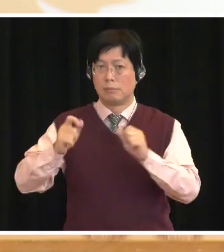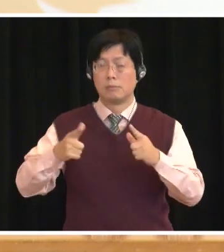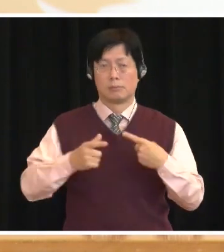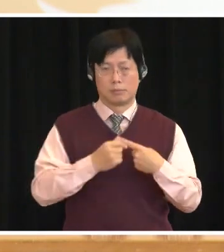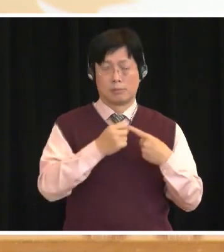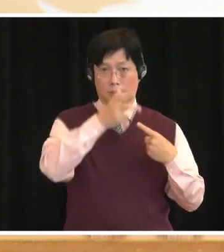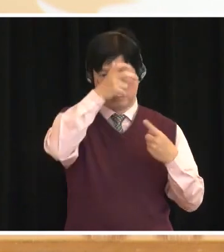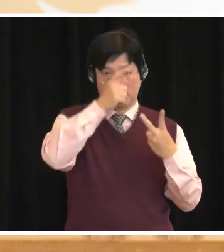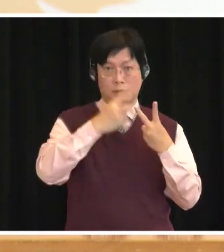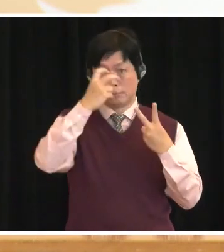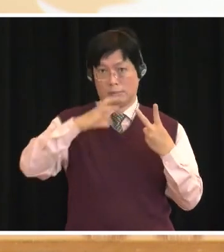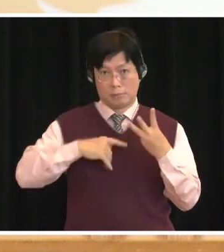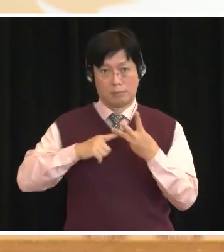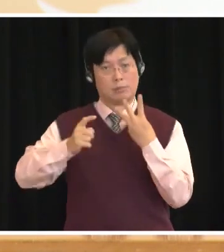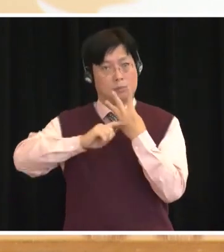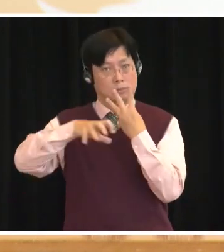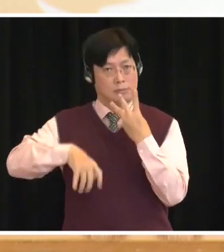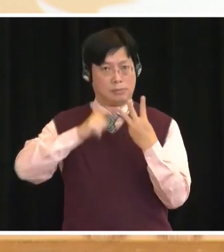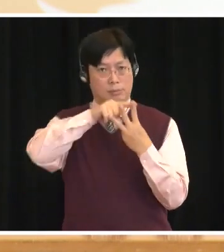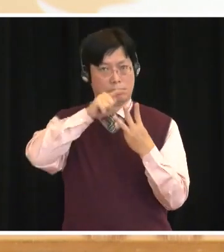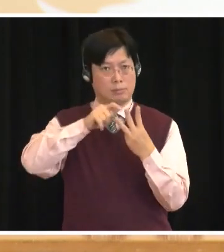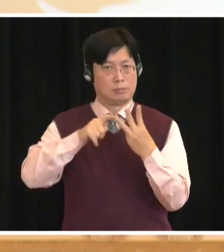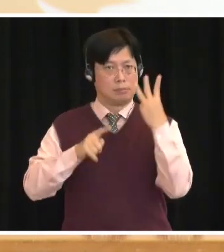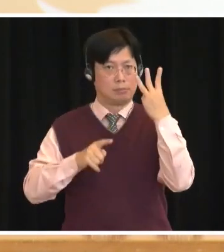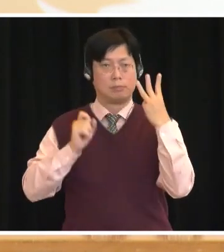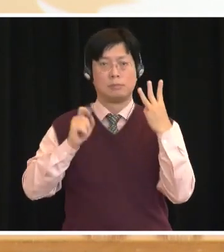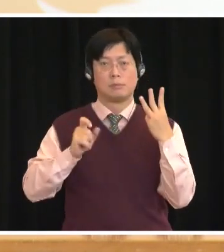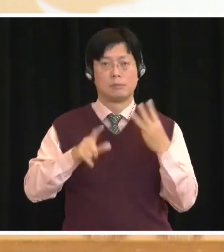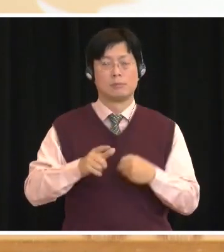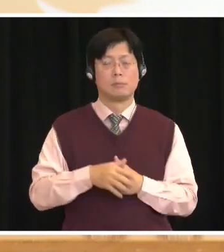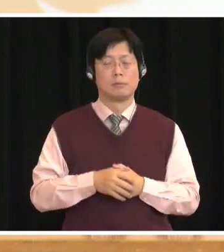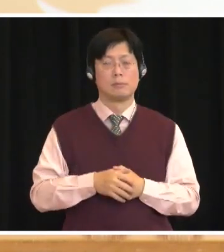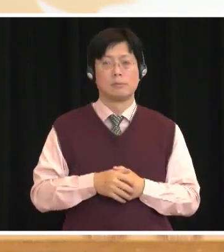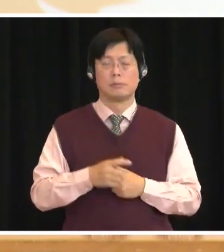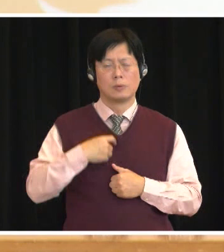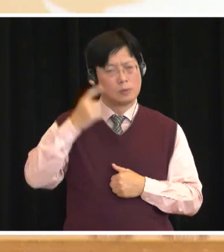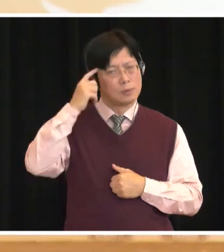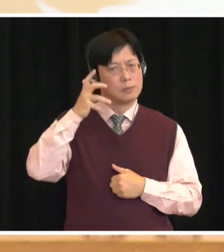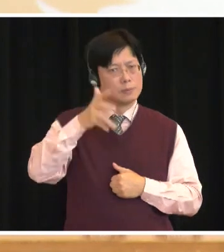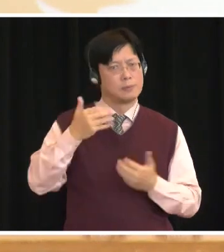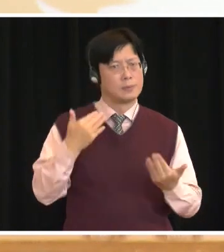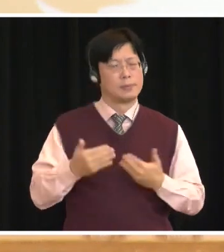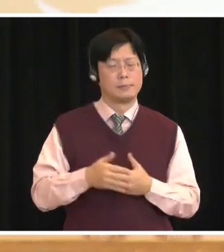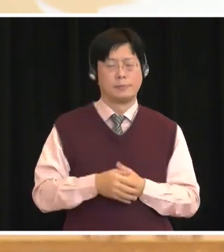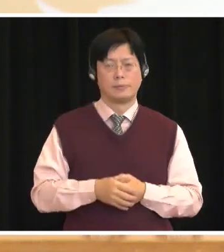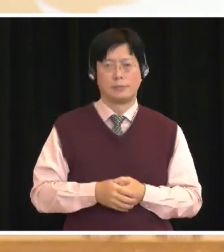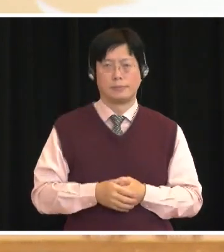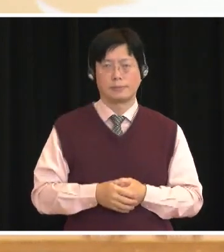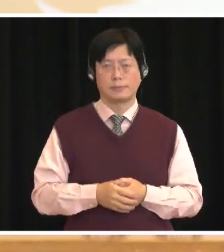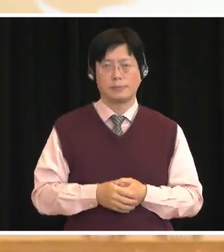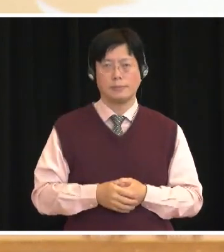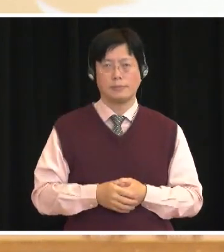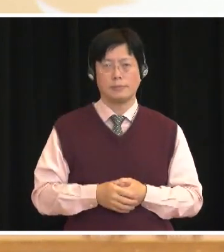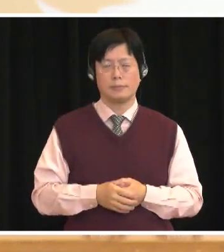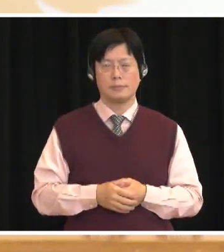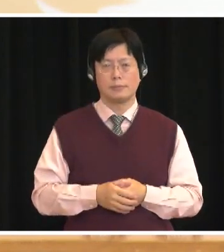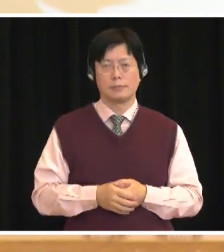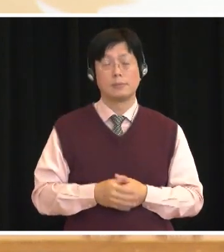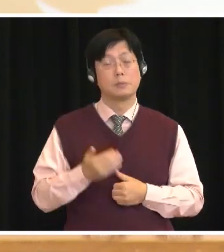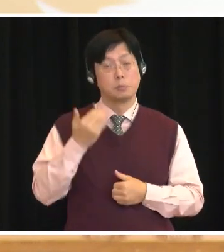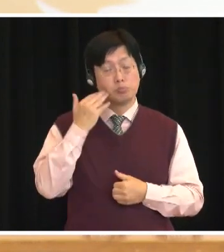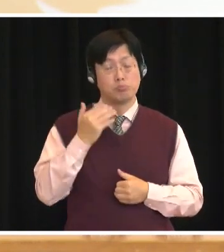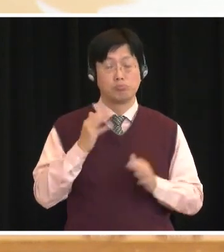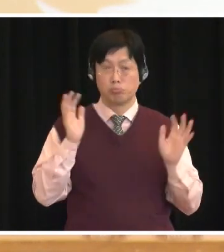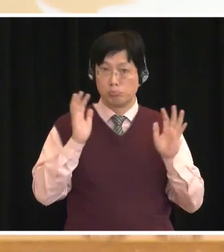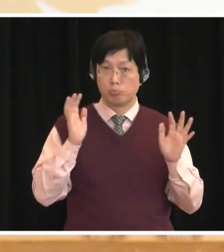It is important to note that for children, the first experience with the juvenile justice